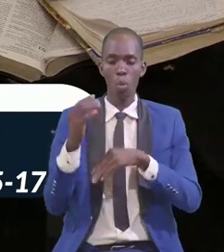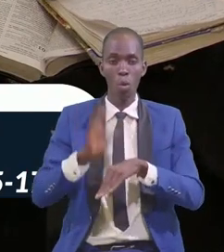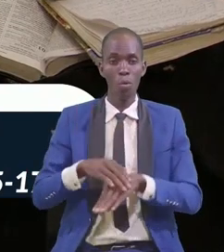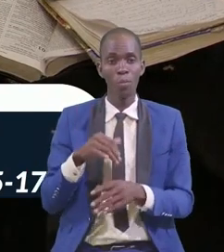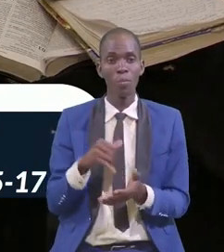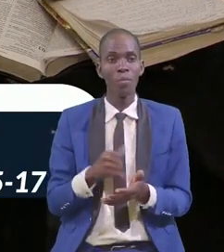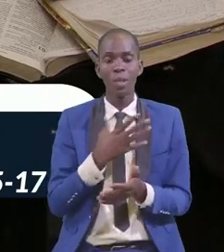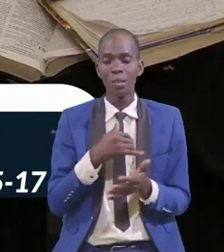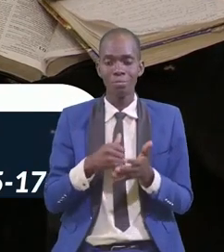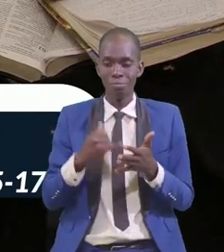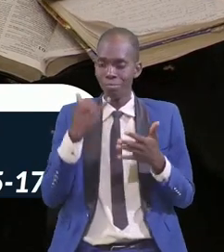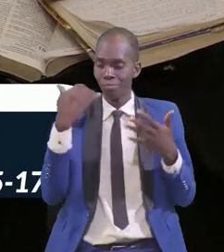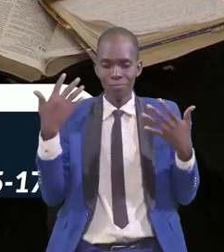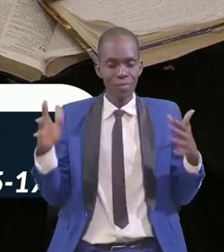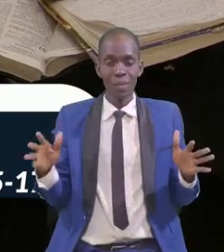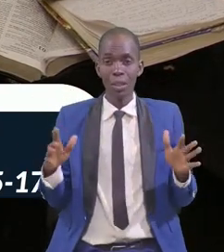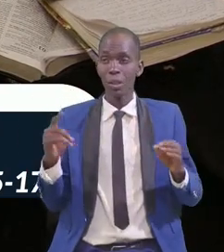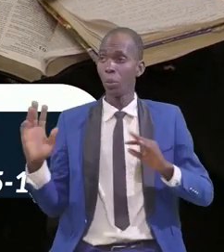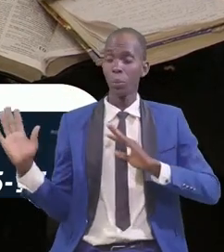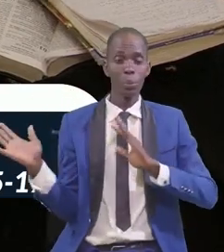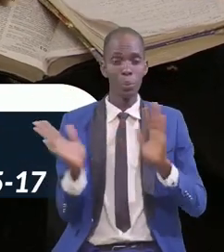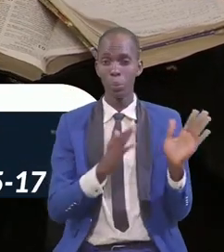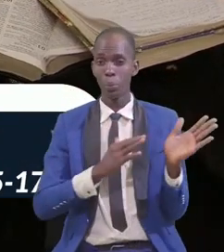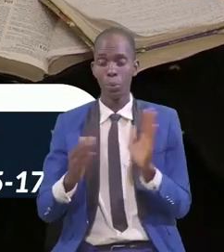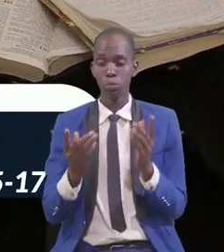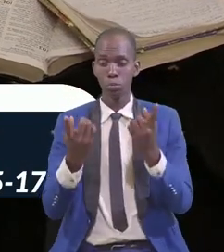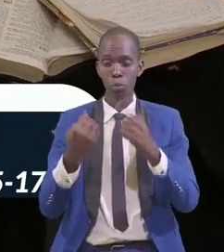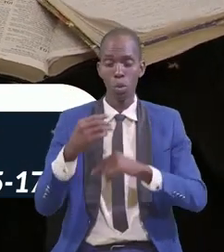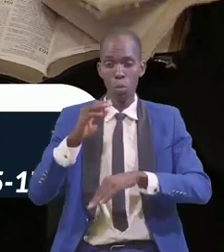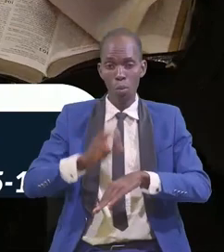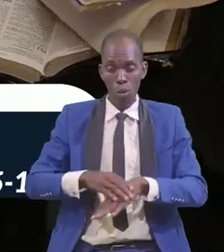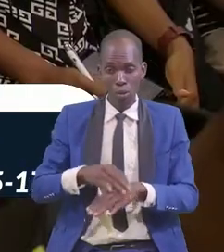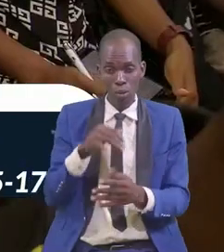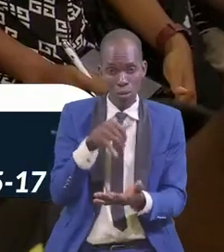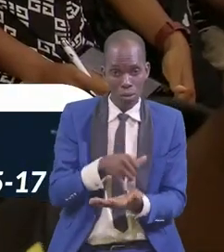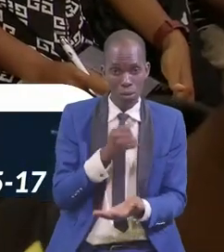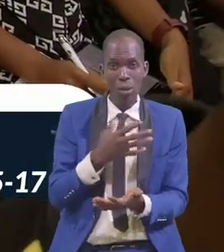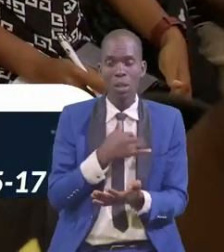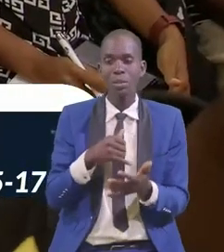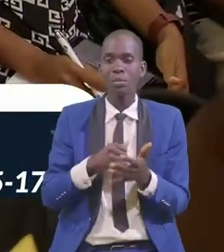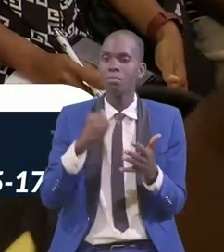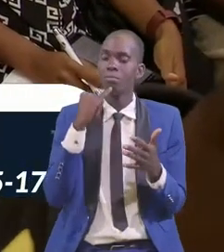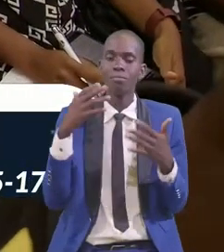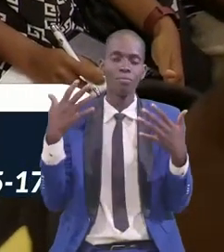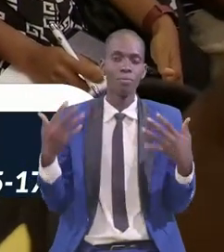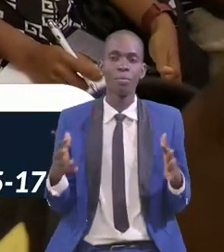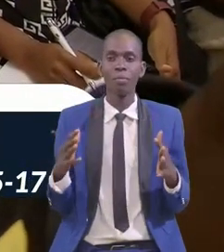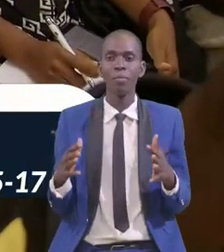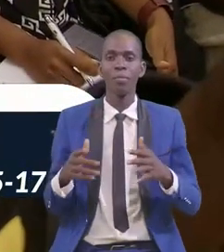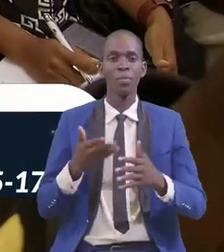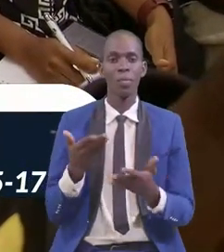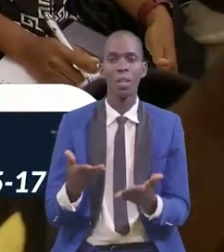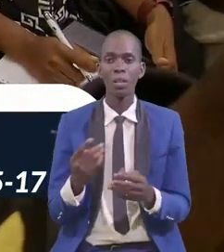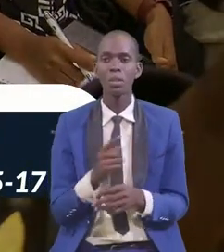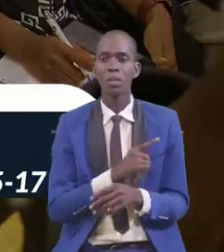is gone. The wind passeth over it, and it is gone. Then the Lord